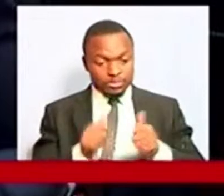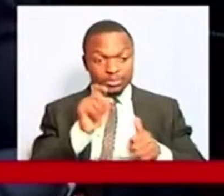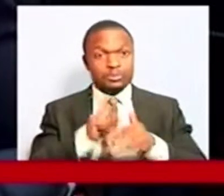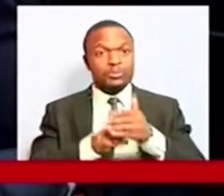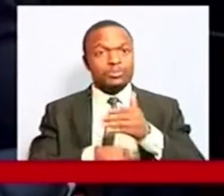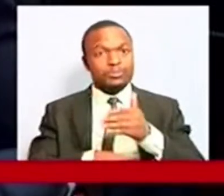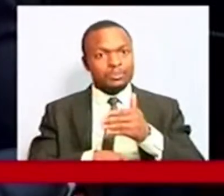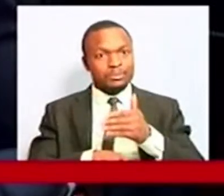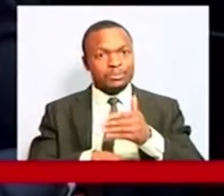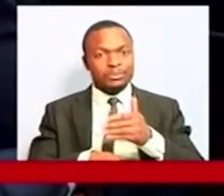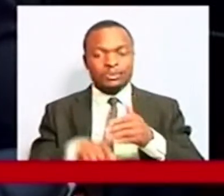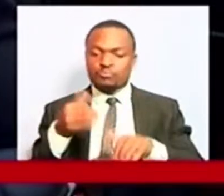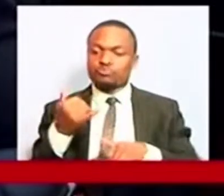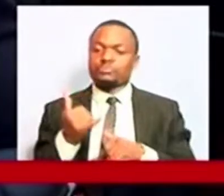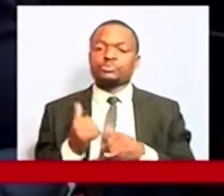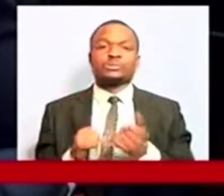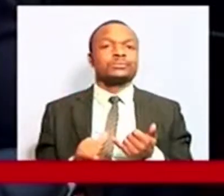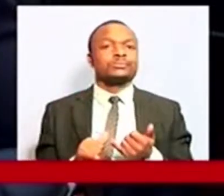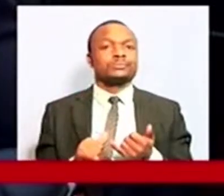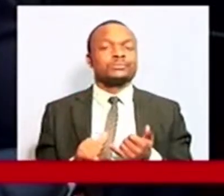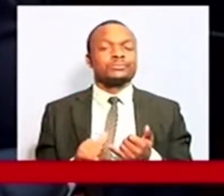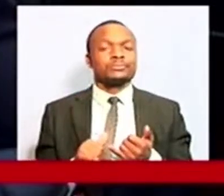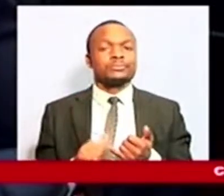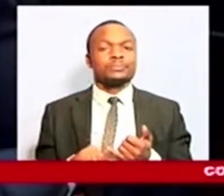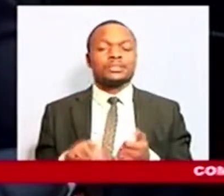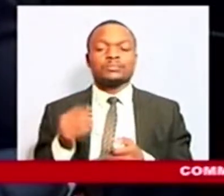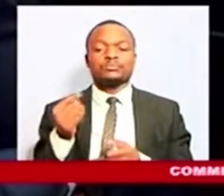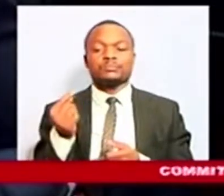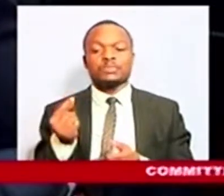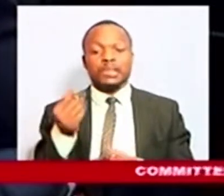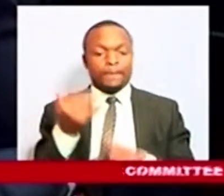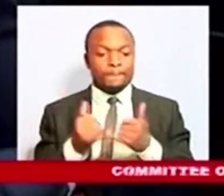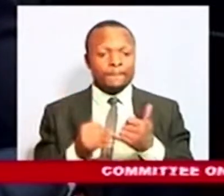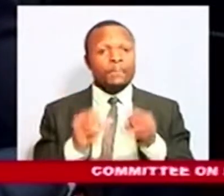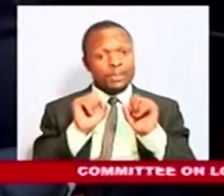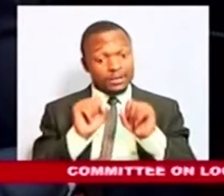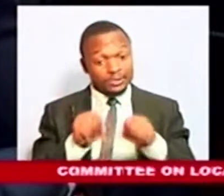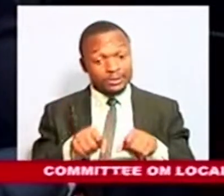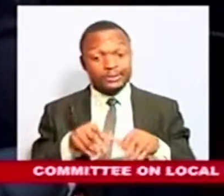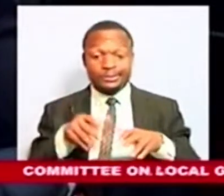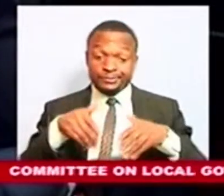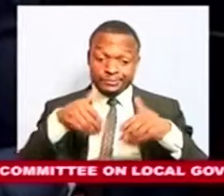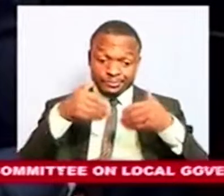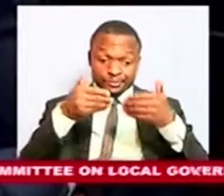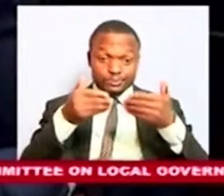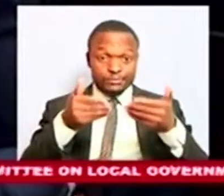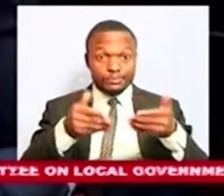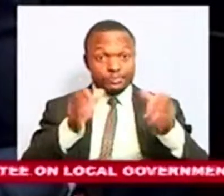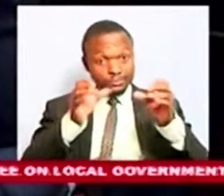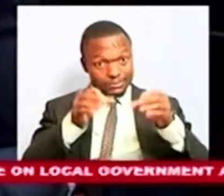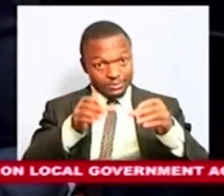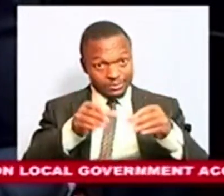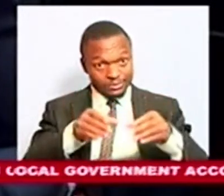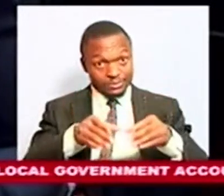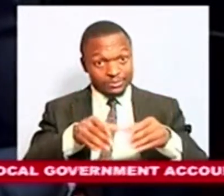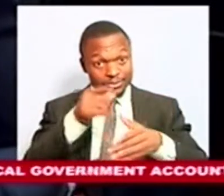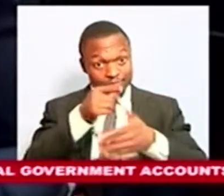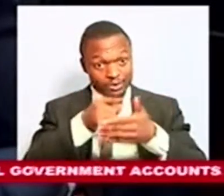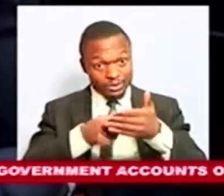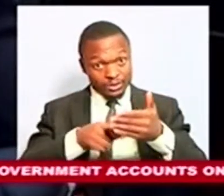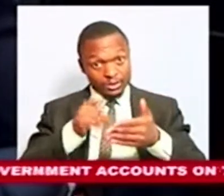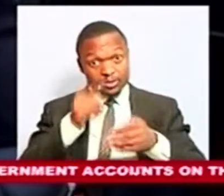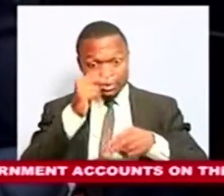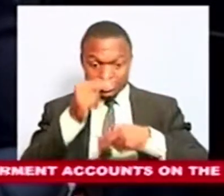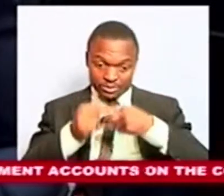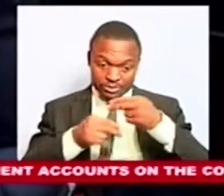almost finished. It's almost done. Maybe could you avail to the committee what you